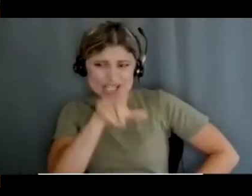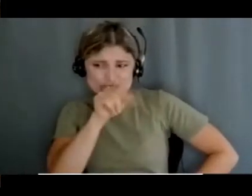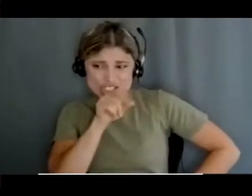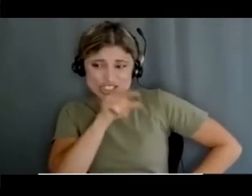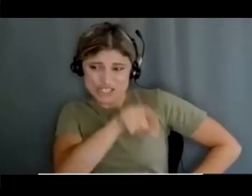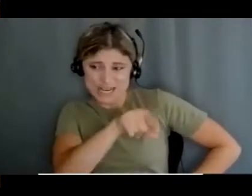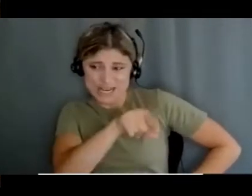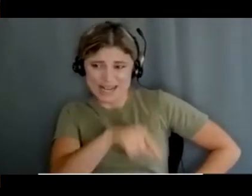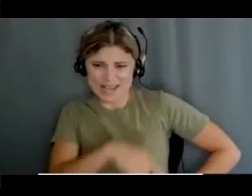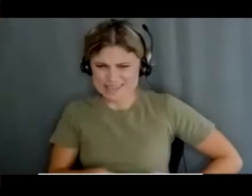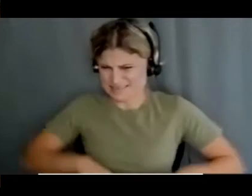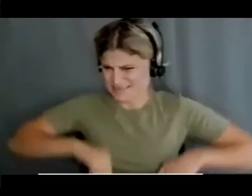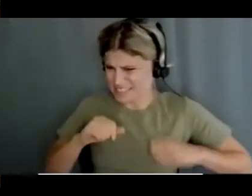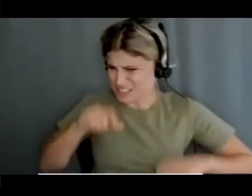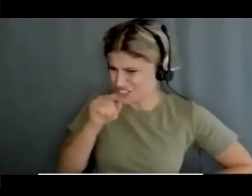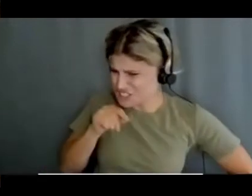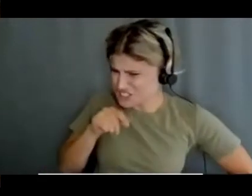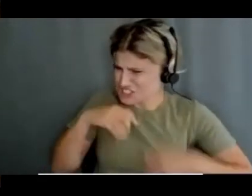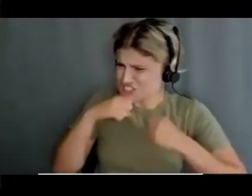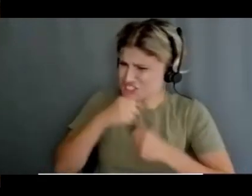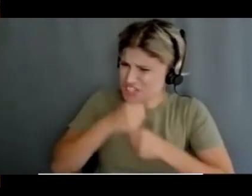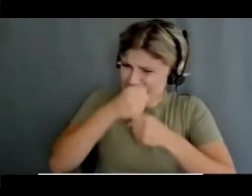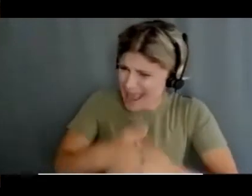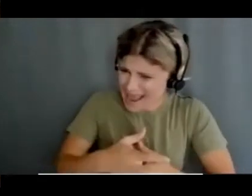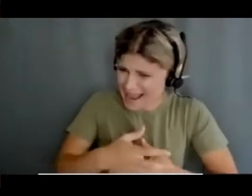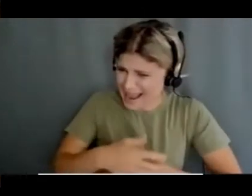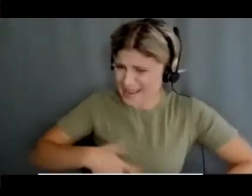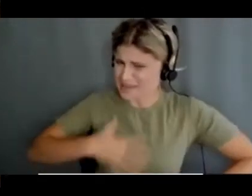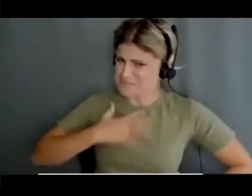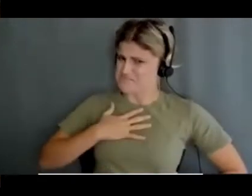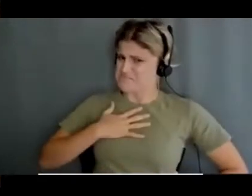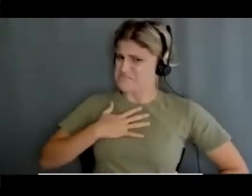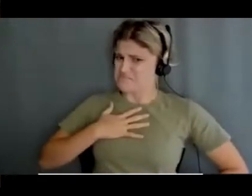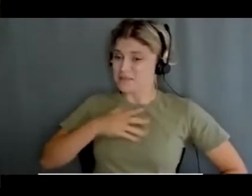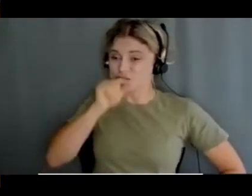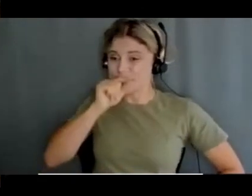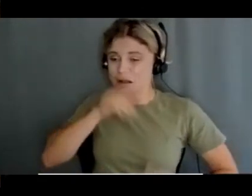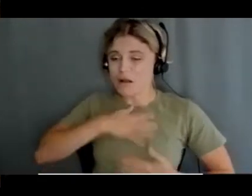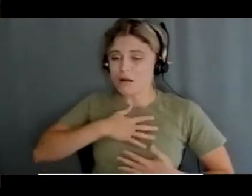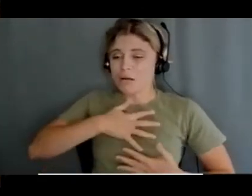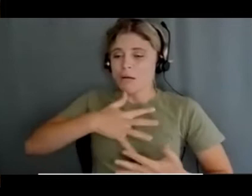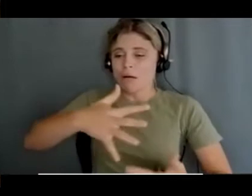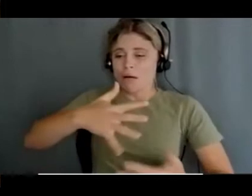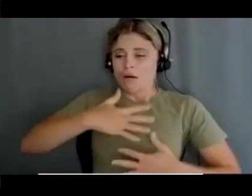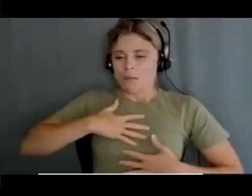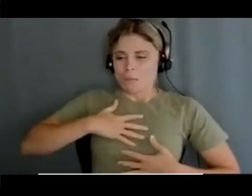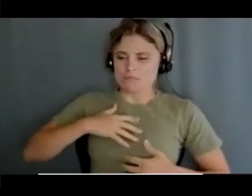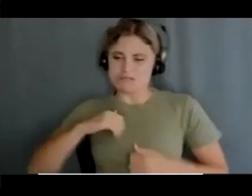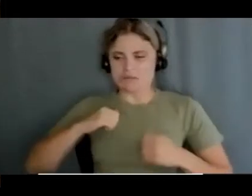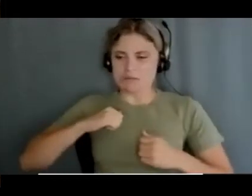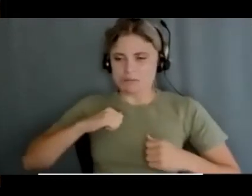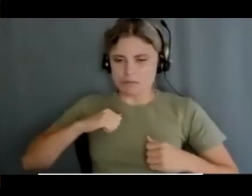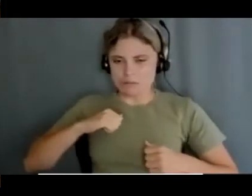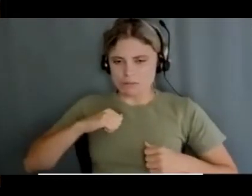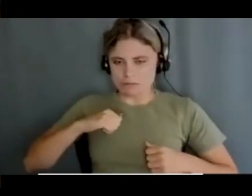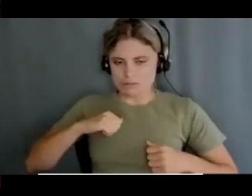"A chicken!" they all shouted. The chicken took a deep breath, grunted, gave each of